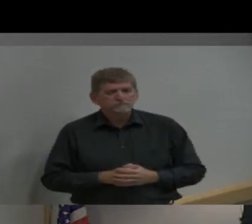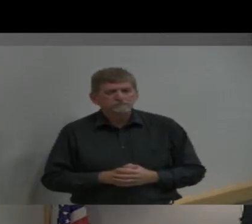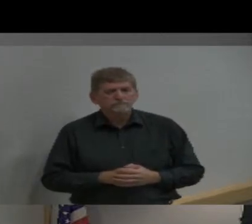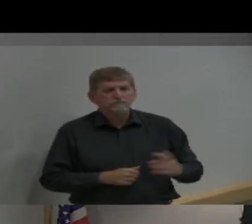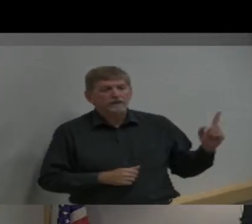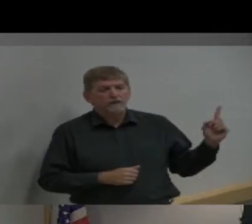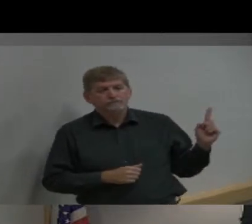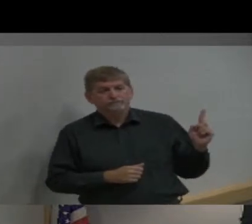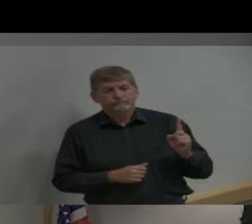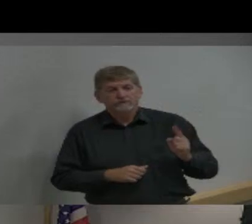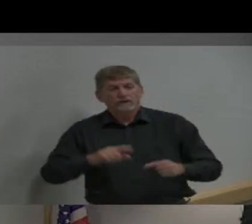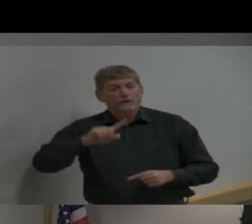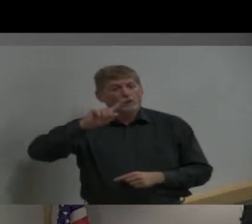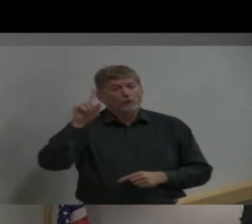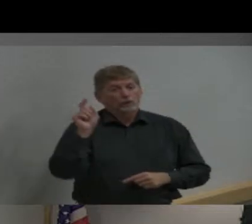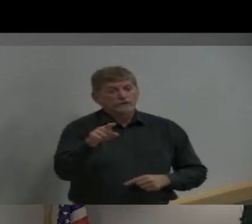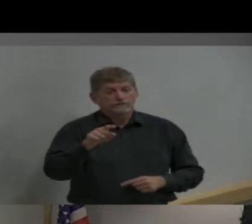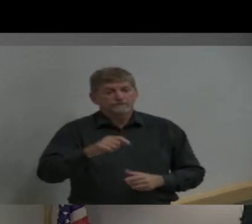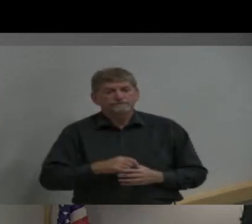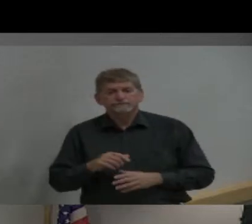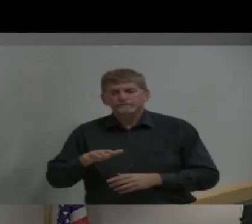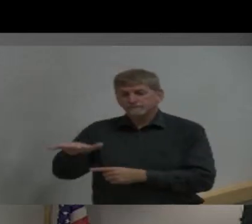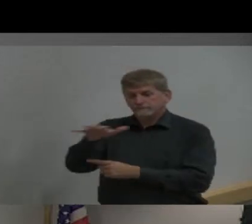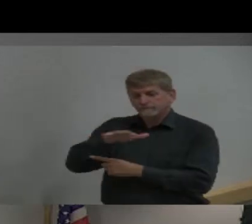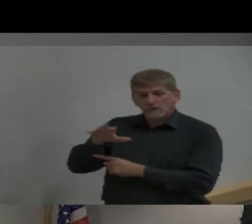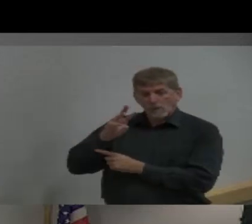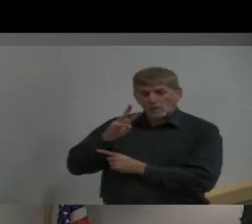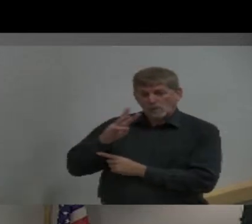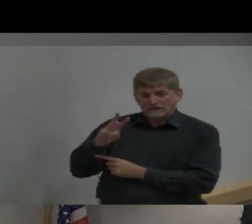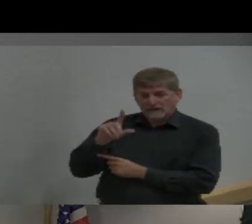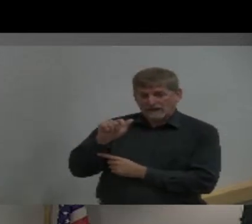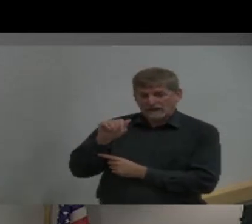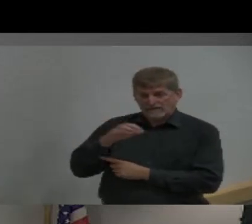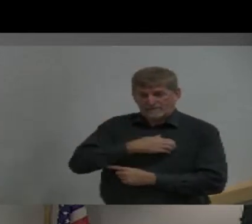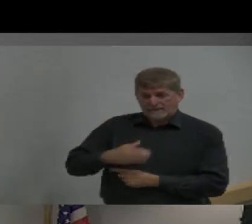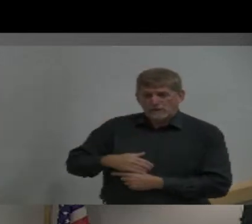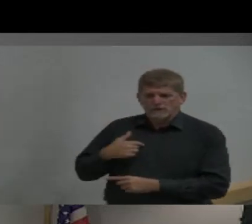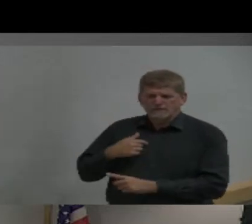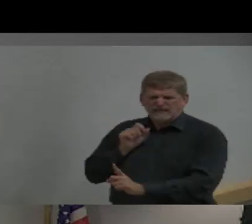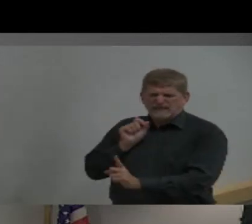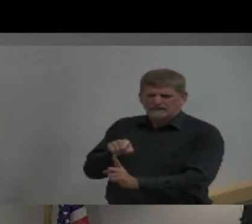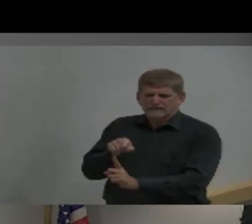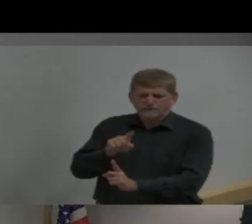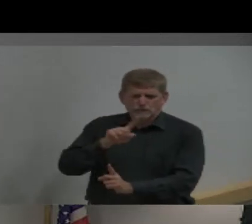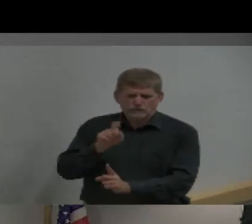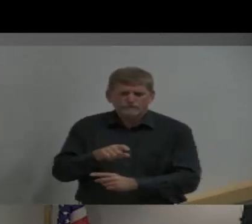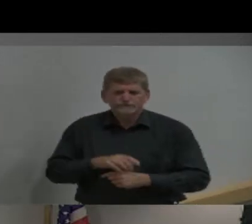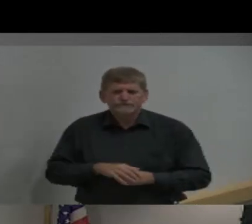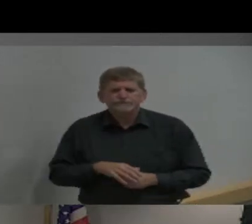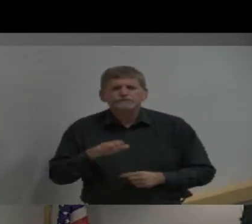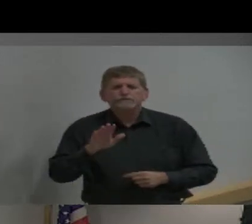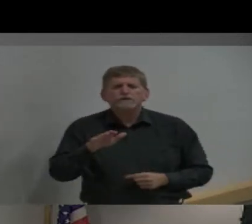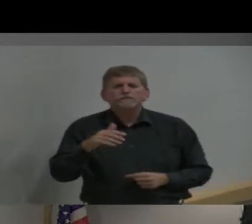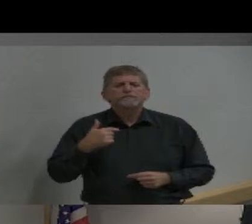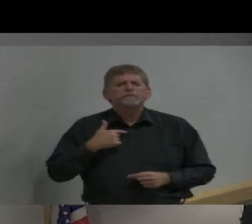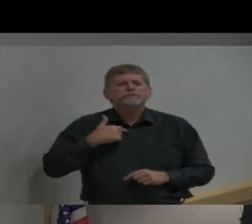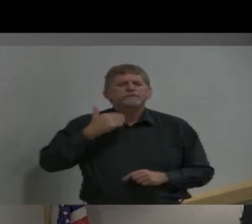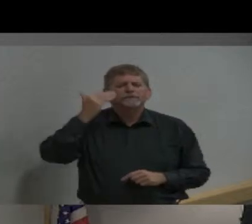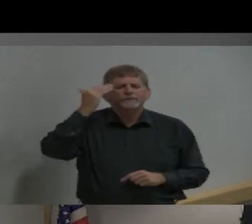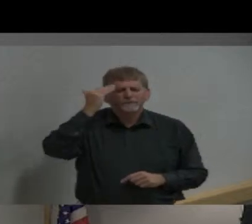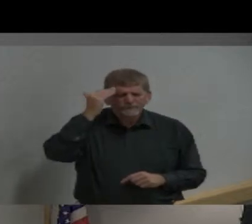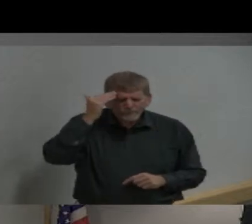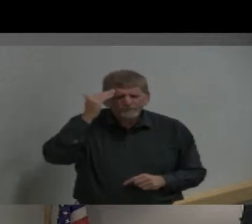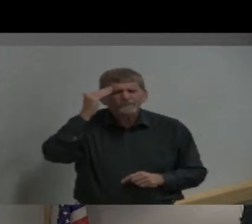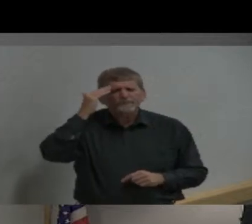For West Lafayette Mayor and for Purdue and also for Dr. Adler, I know at City Council they came up and asked about Breakfast